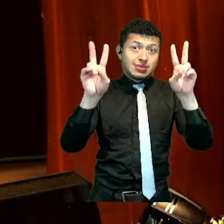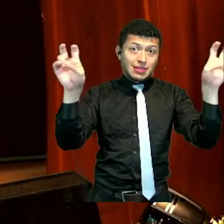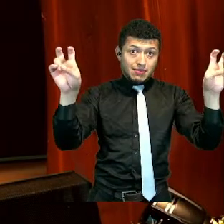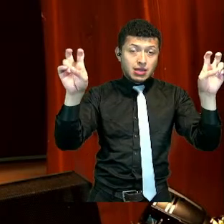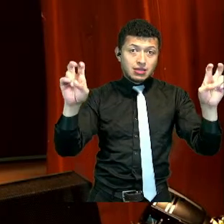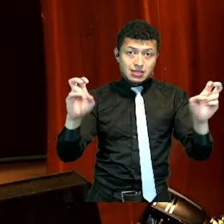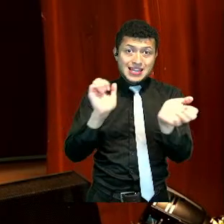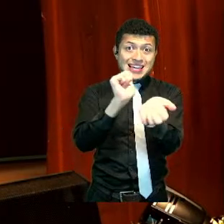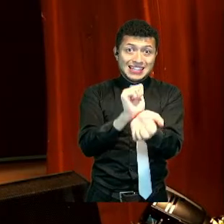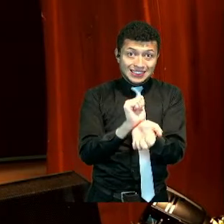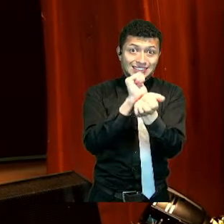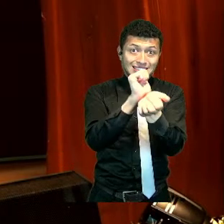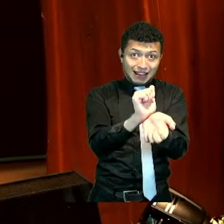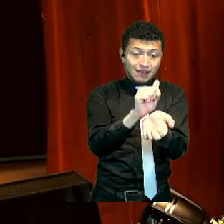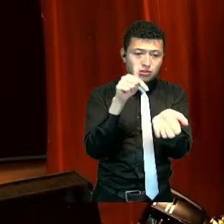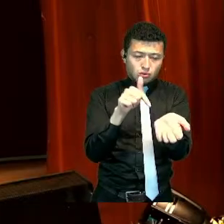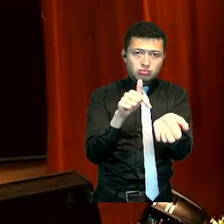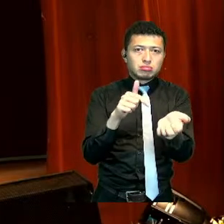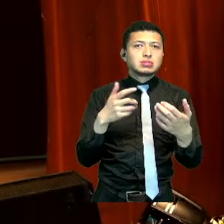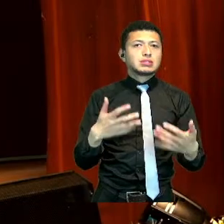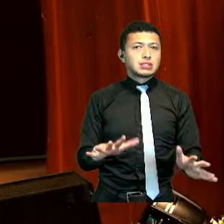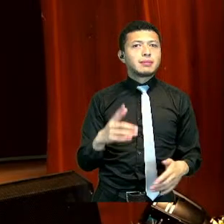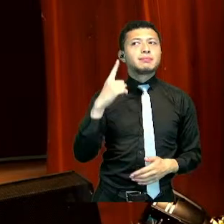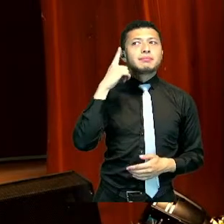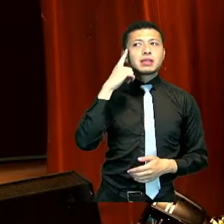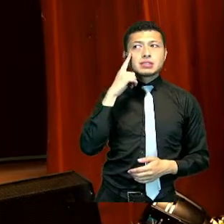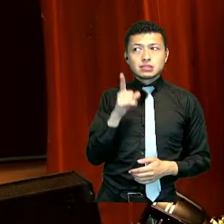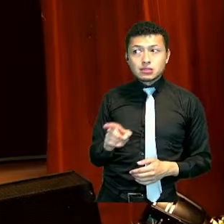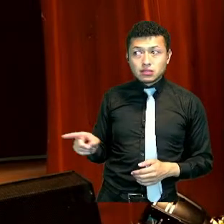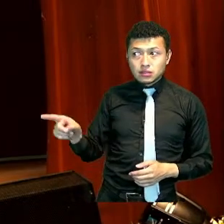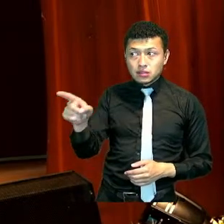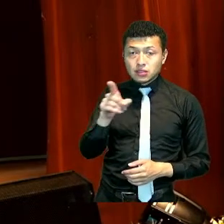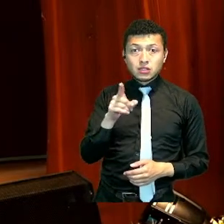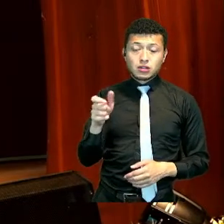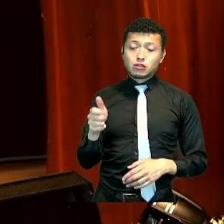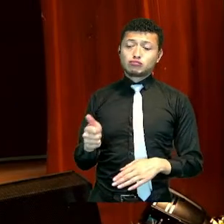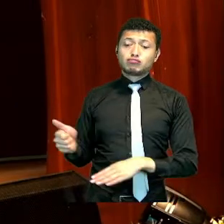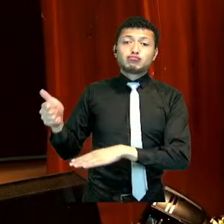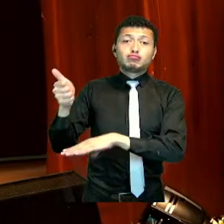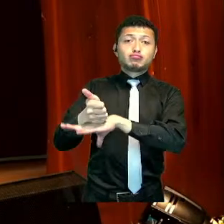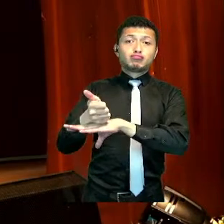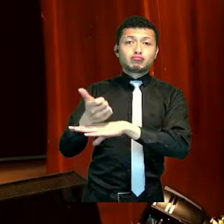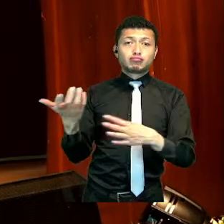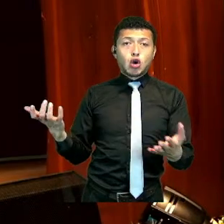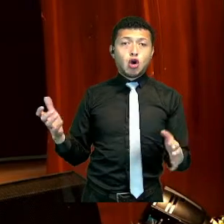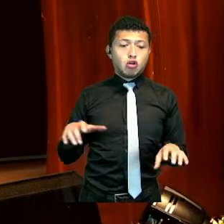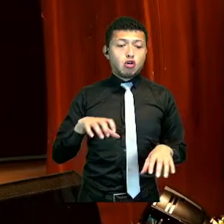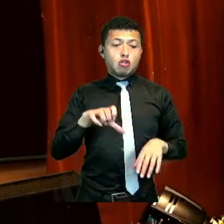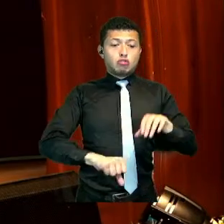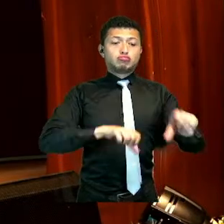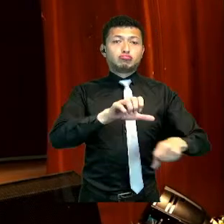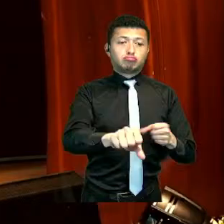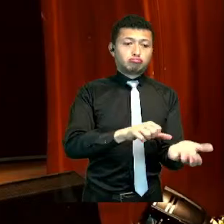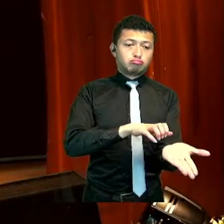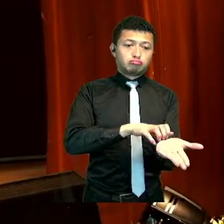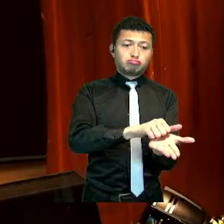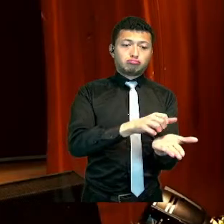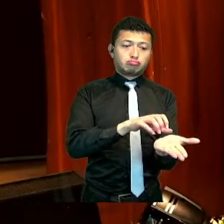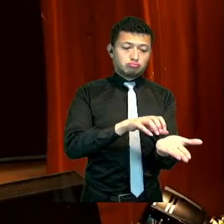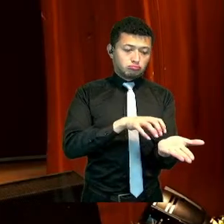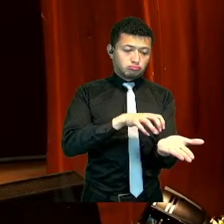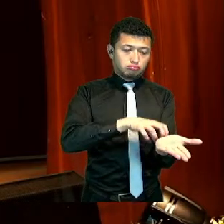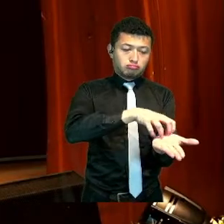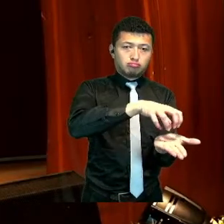always forces us to think about how these masters or